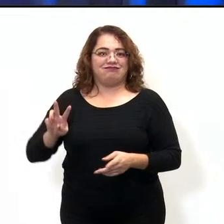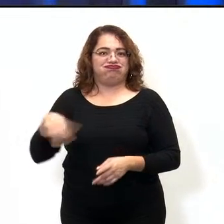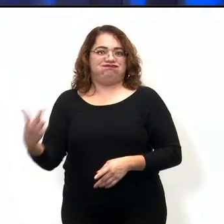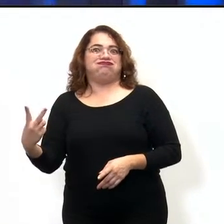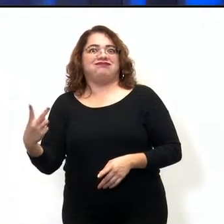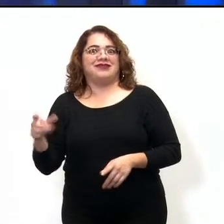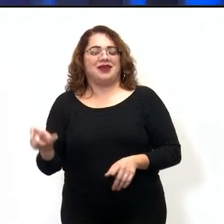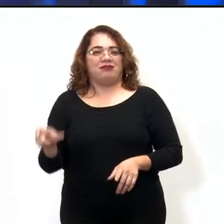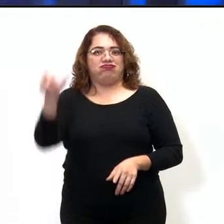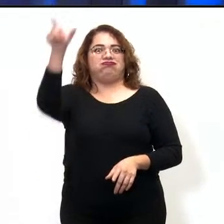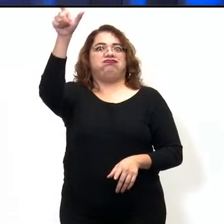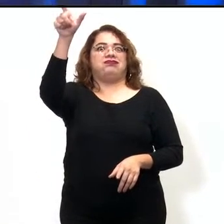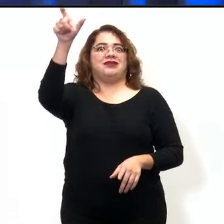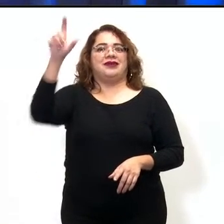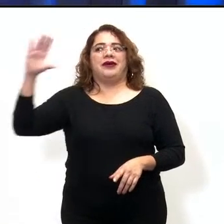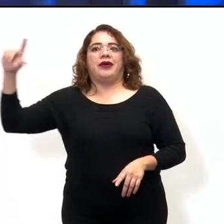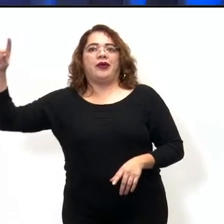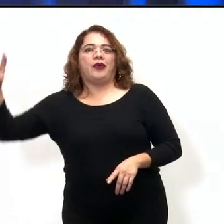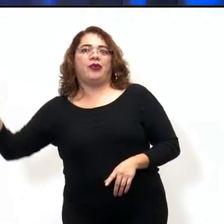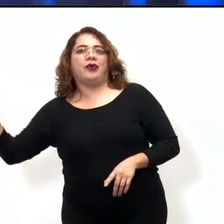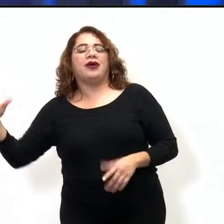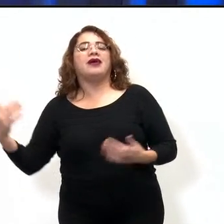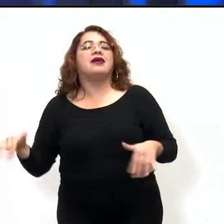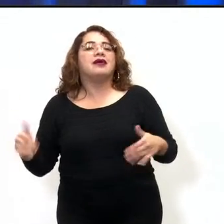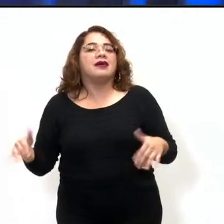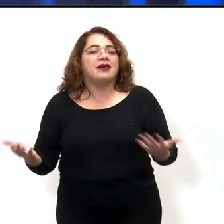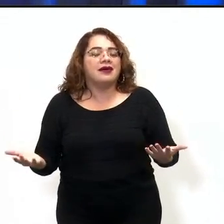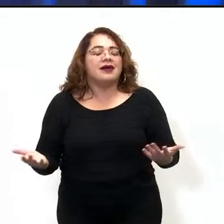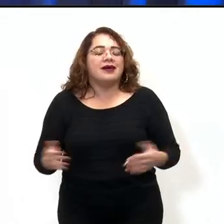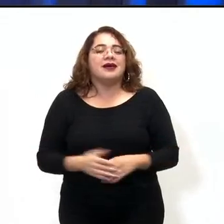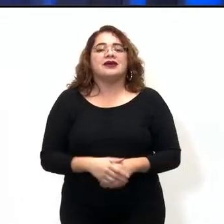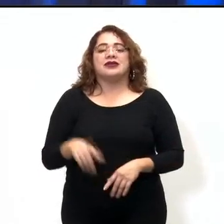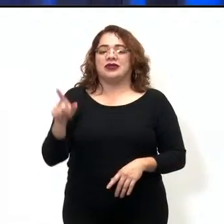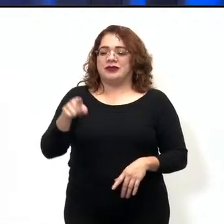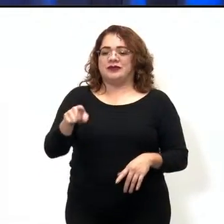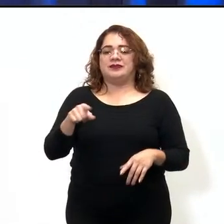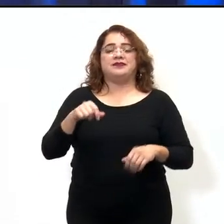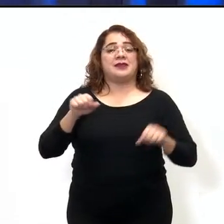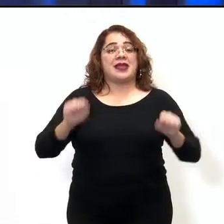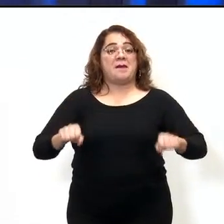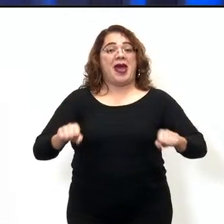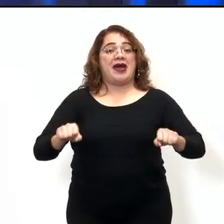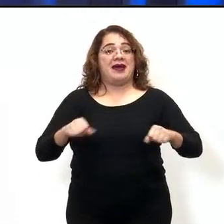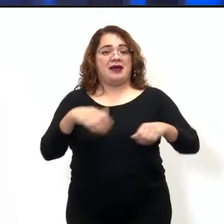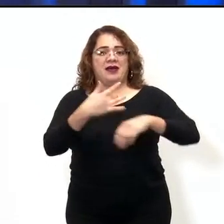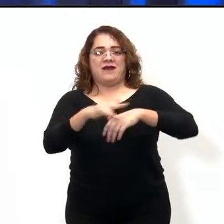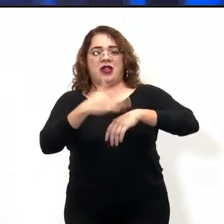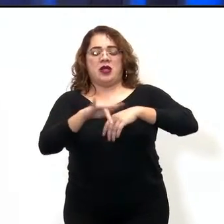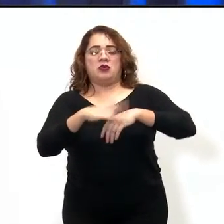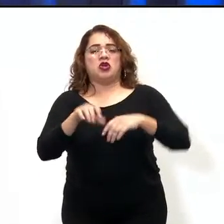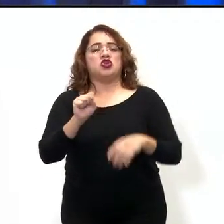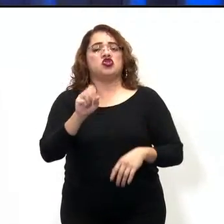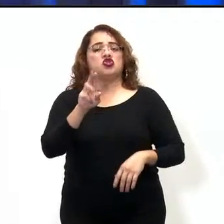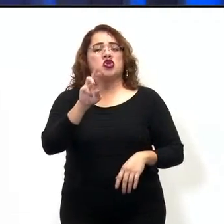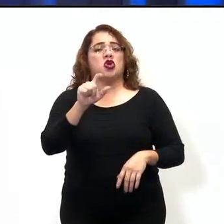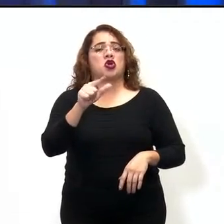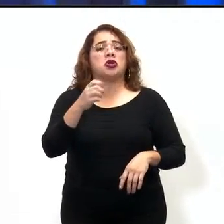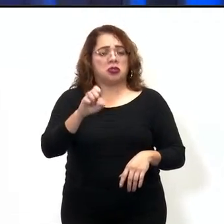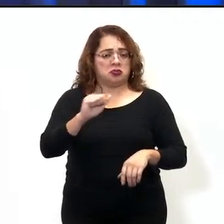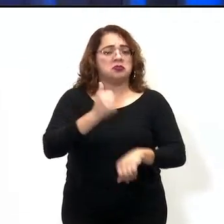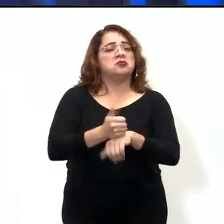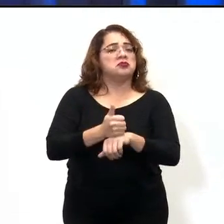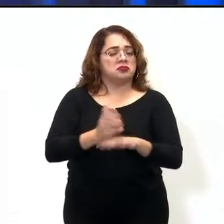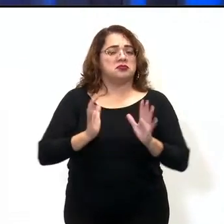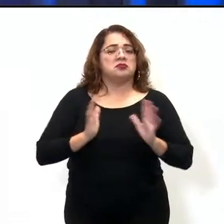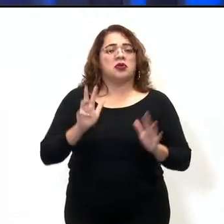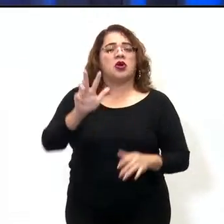Also want to talk about ICU capacity at these hospitals. So if you look at our capacity, we have surge capacity and we're implementing that. We've got